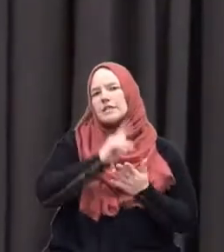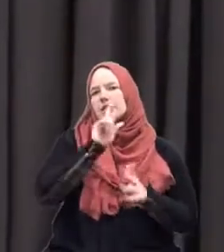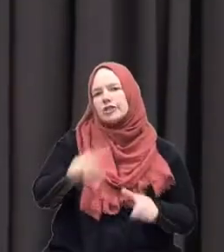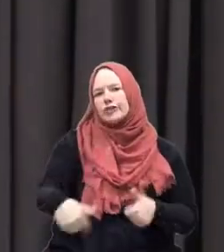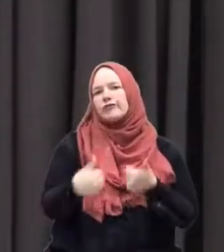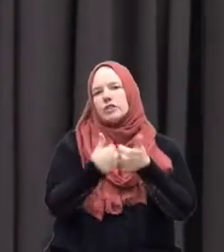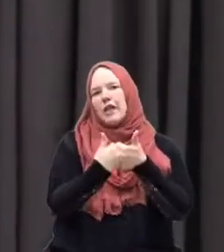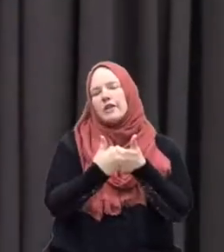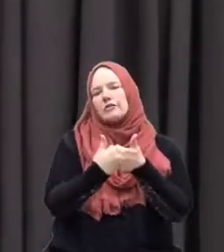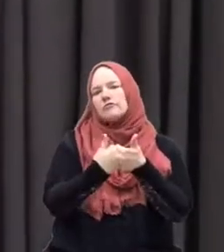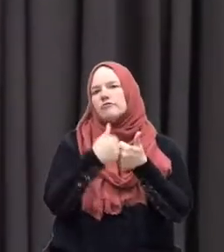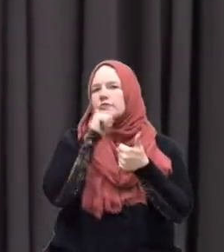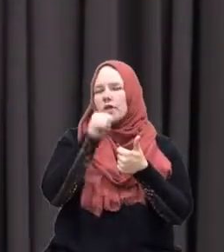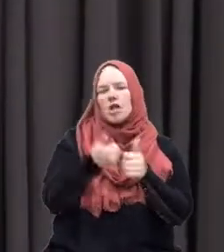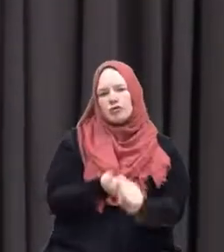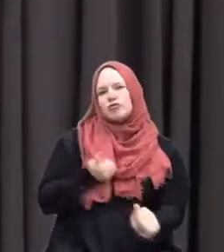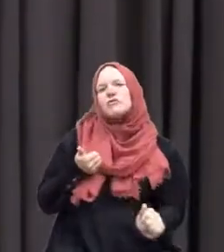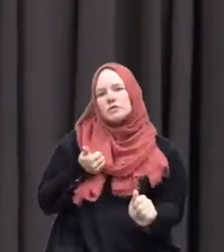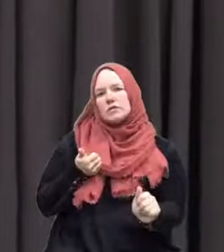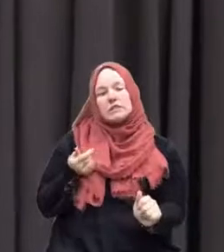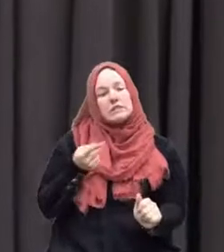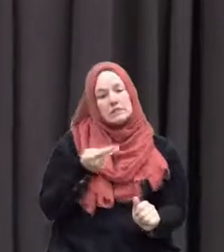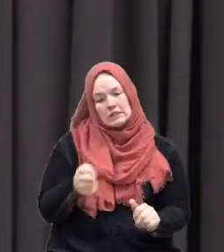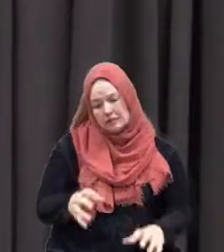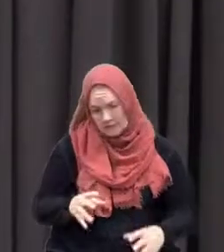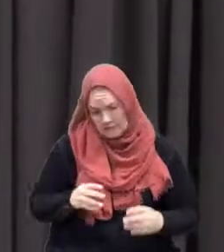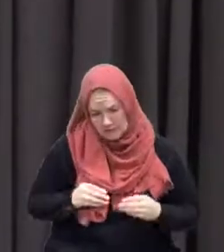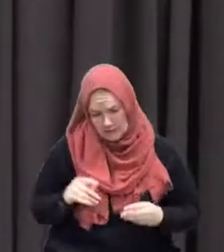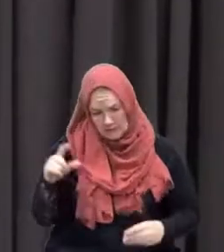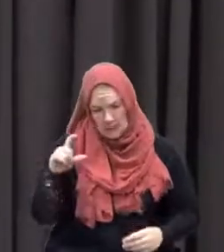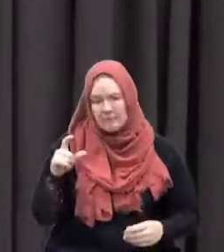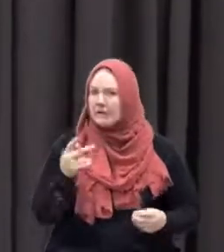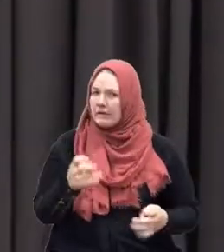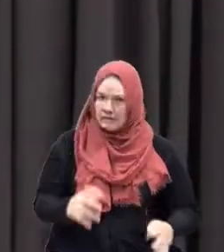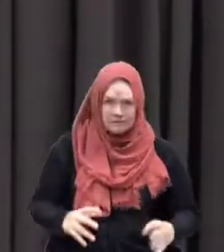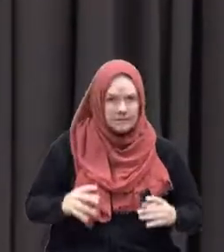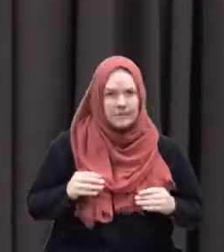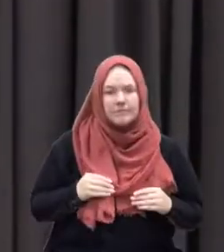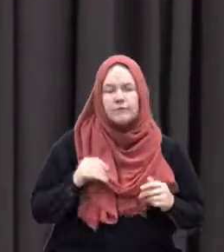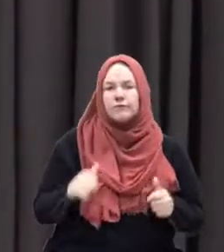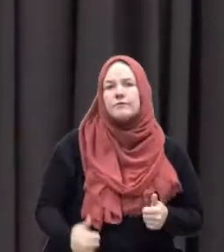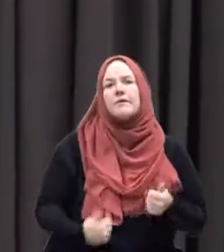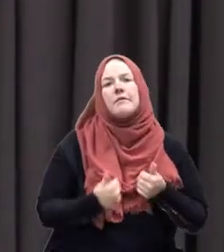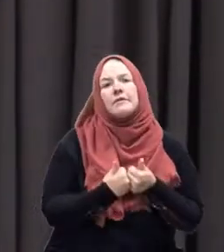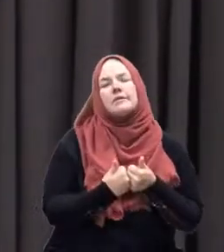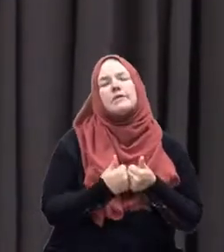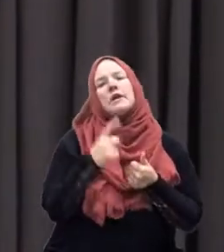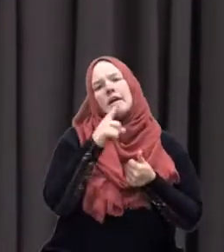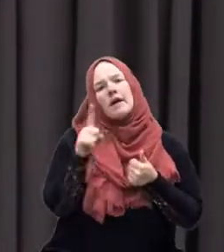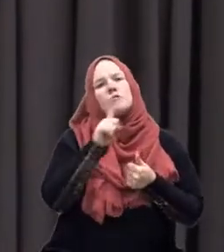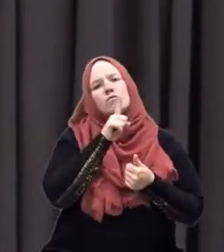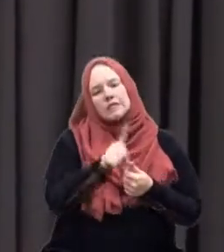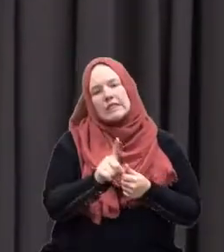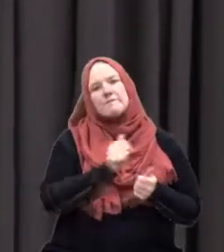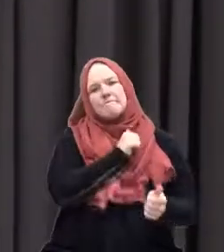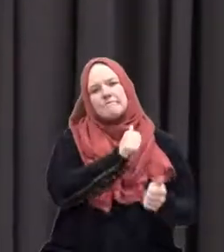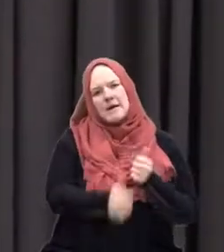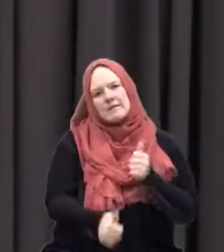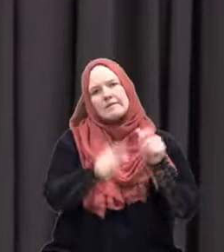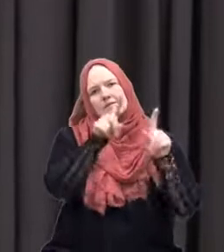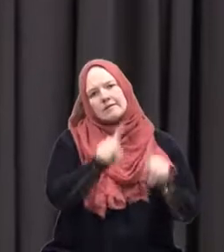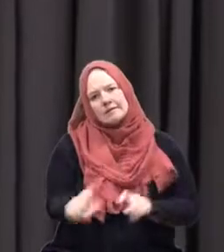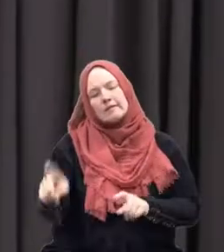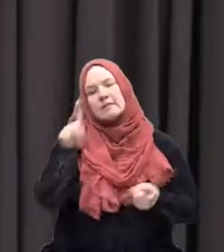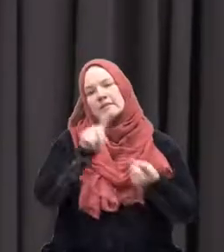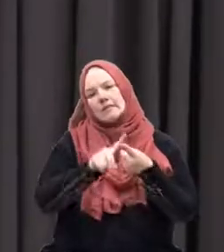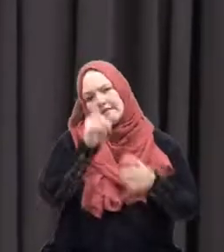challenge, not a deterrent. So he accepted Islam, he accepted the challenge, and he